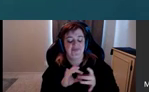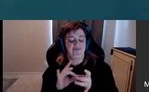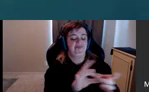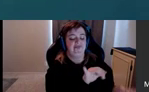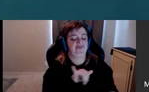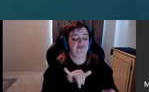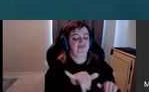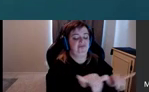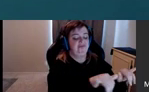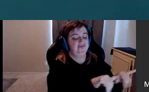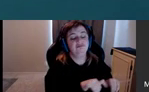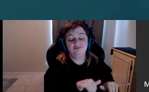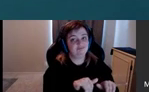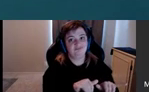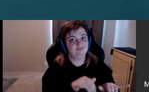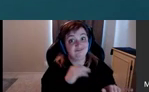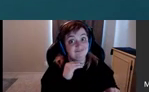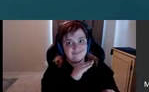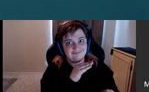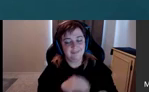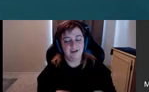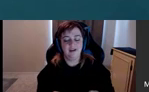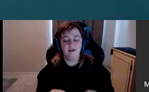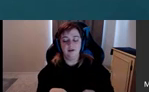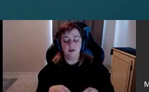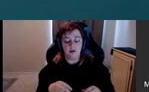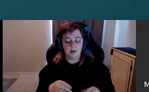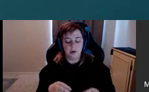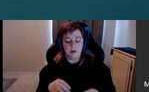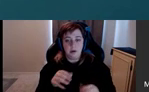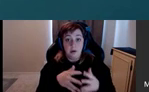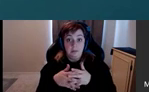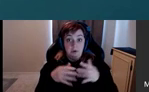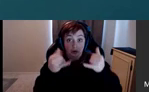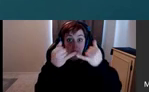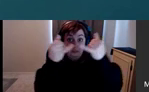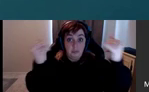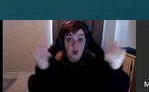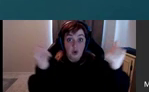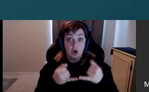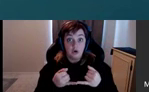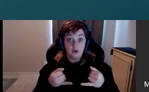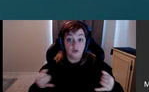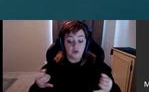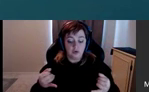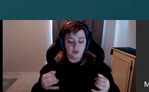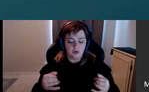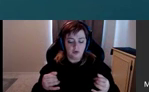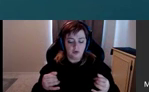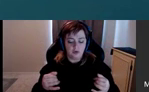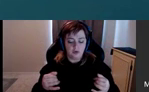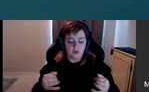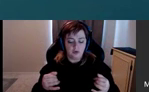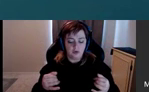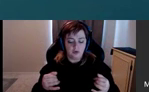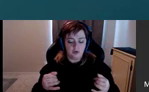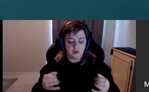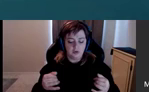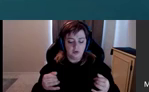lie. The borders of America contain not just culture diversity, but diversity within the